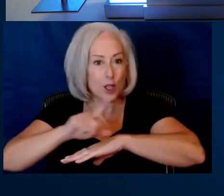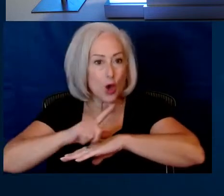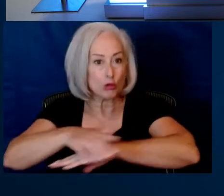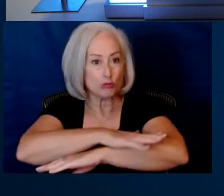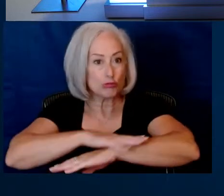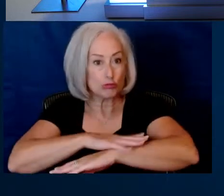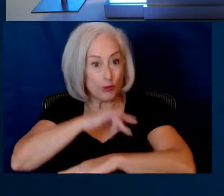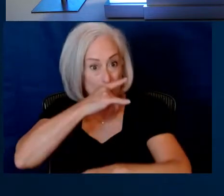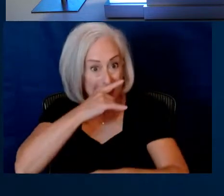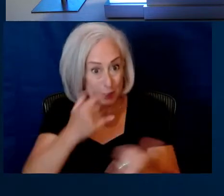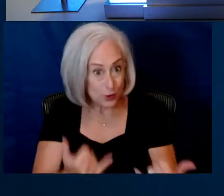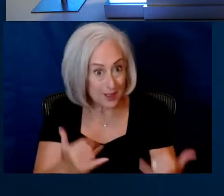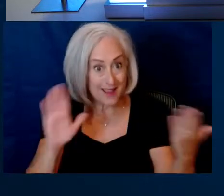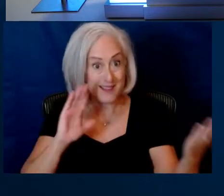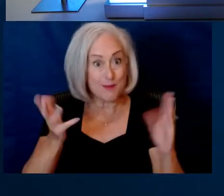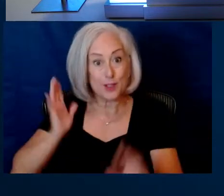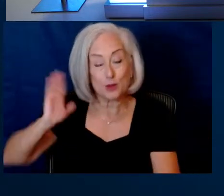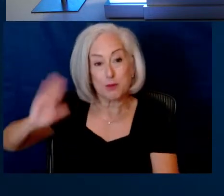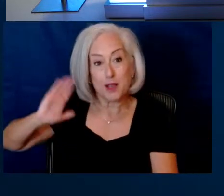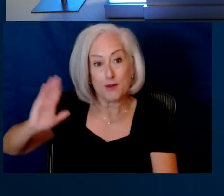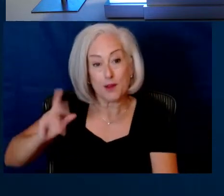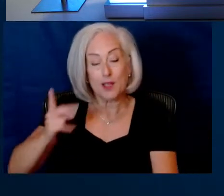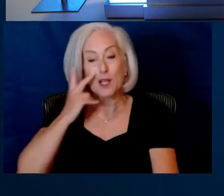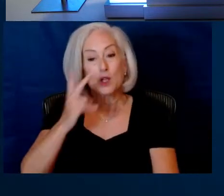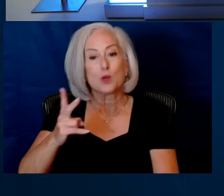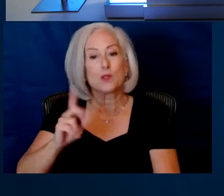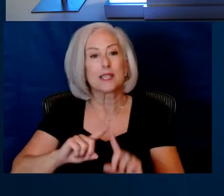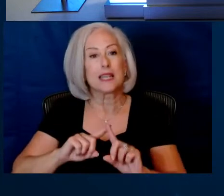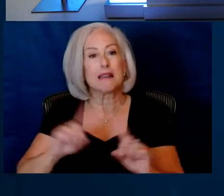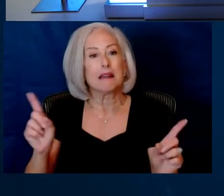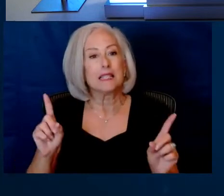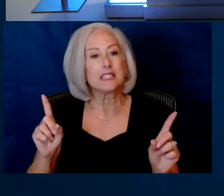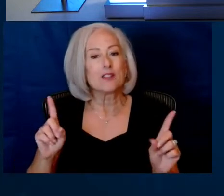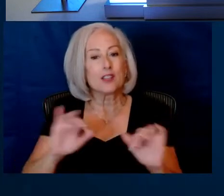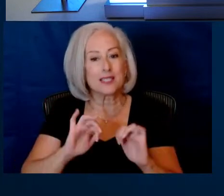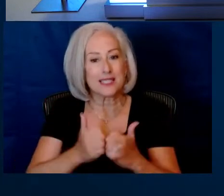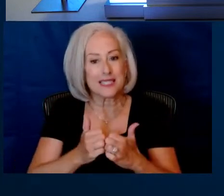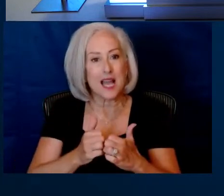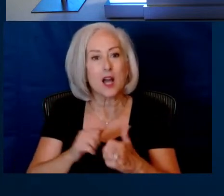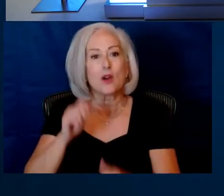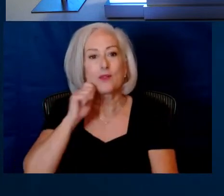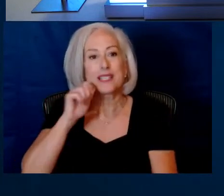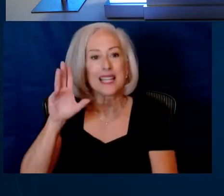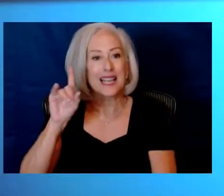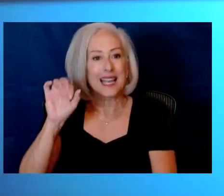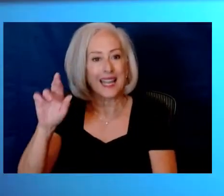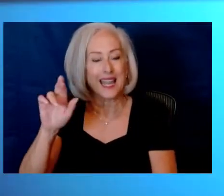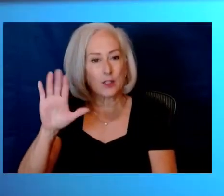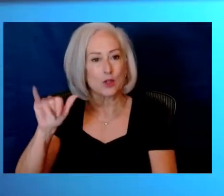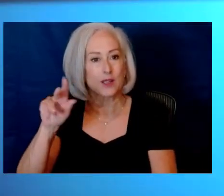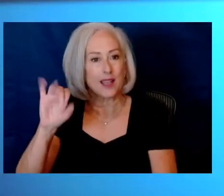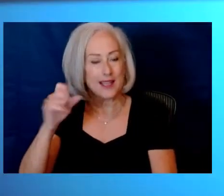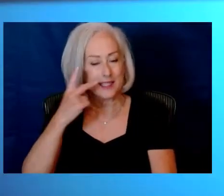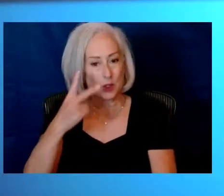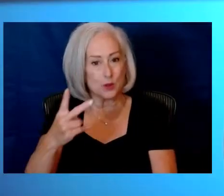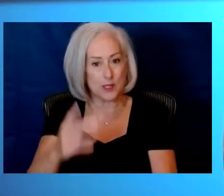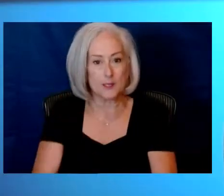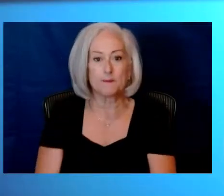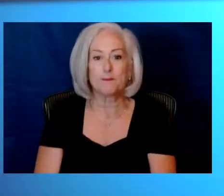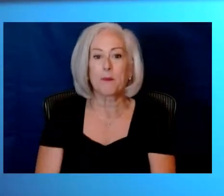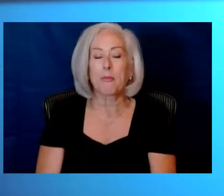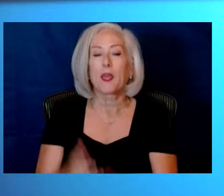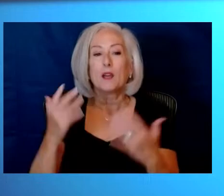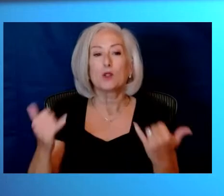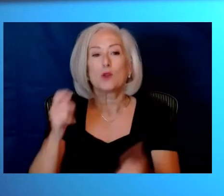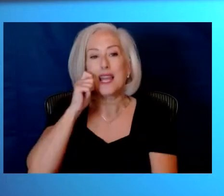we seeing any shift in the amount of maybe skin cancer cases that we're seeing? So today's skin cancer cases that we